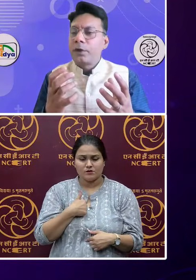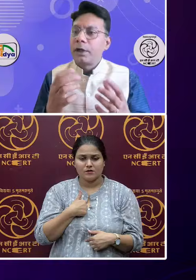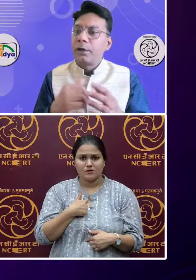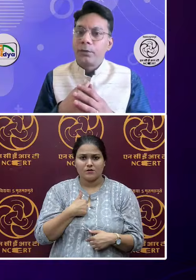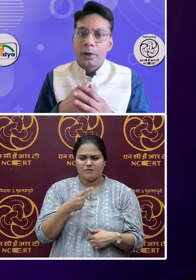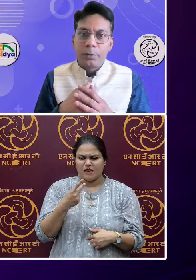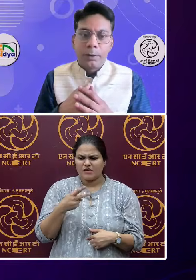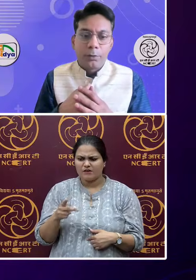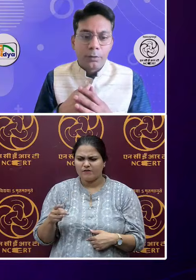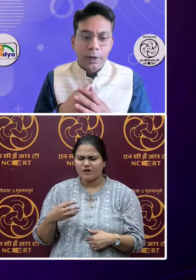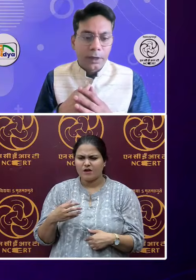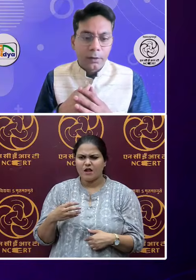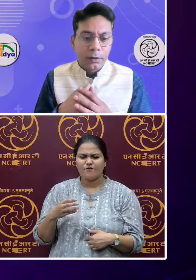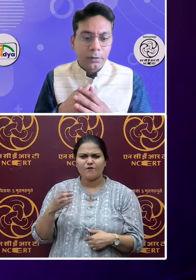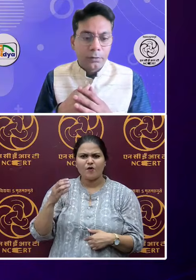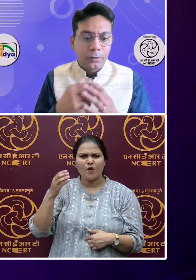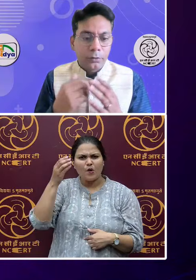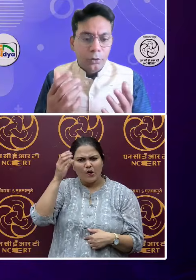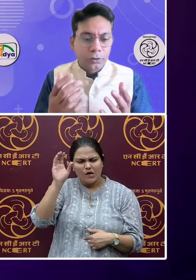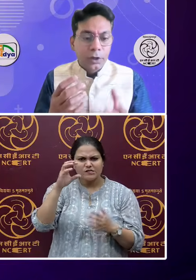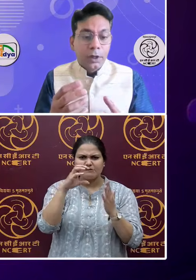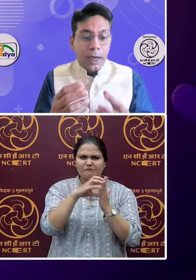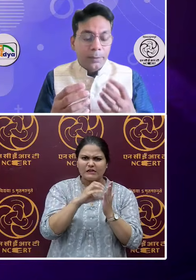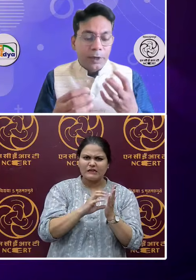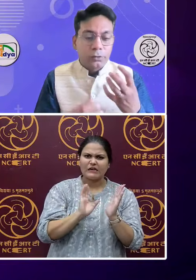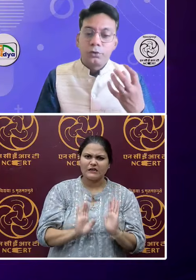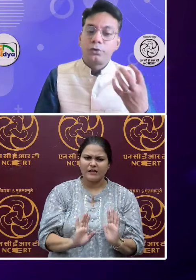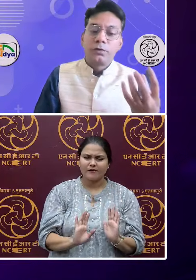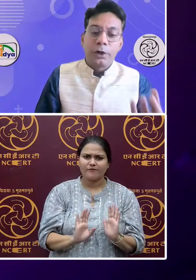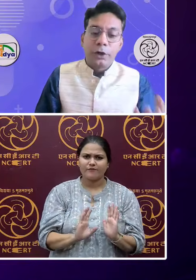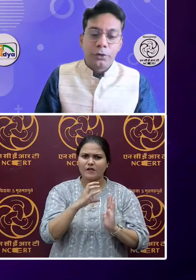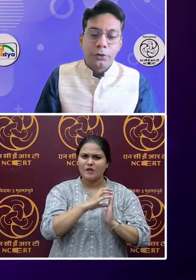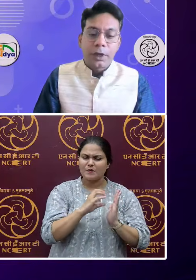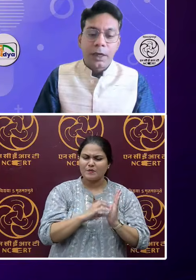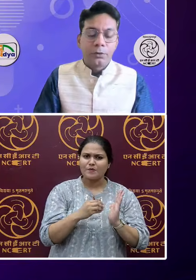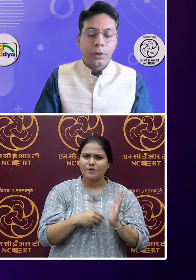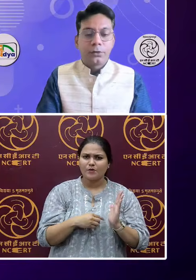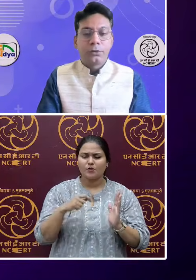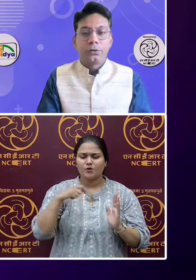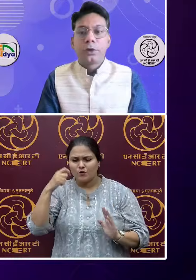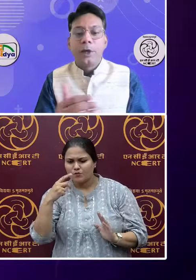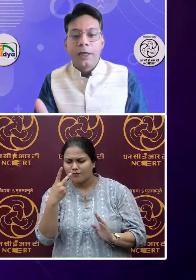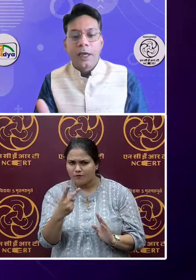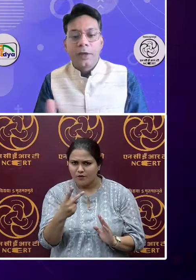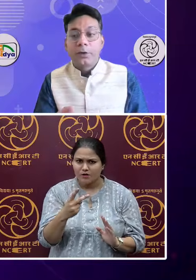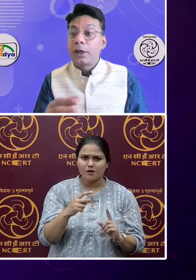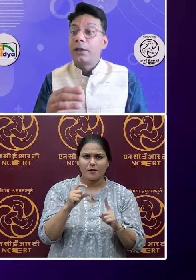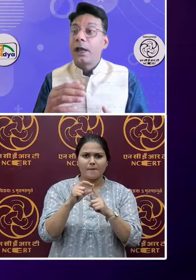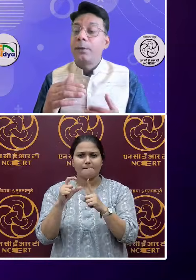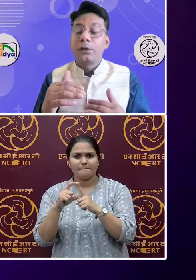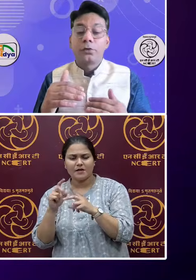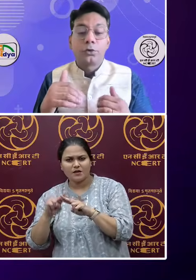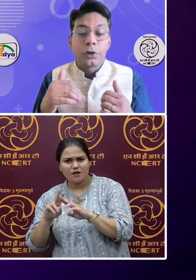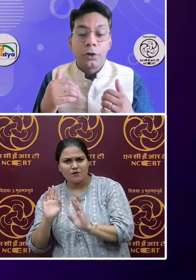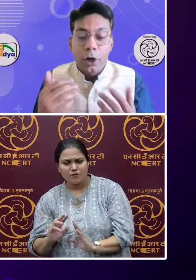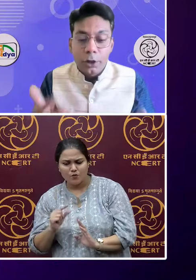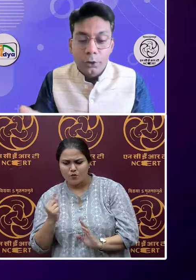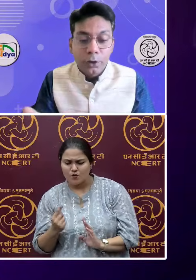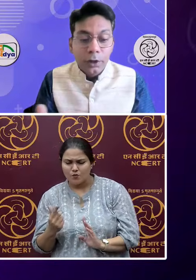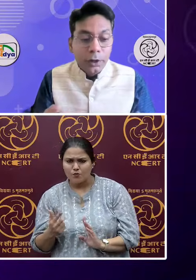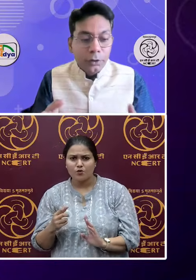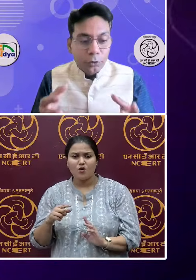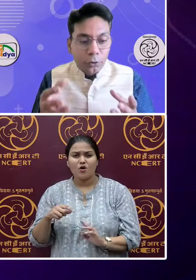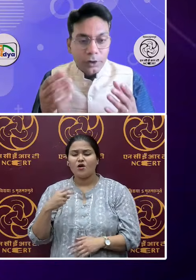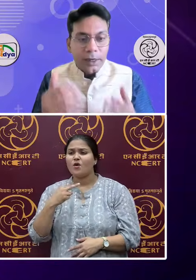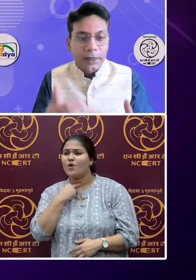type of content for my course. I'm also using videos. I'm also using PDF. In case I'm also using